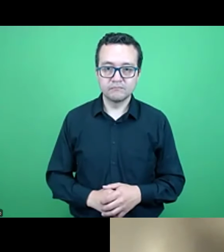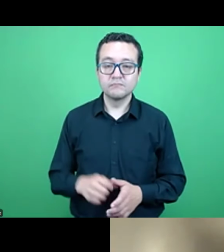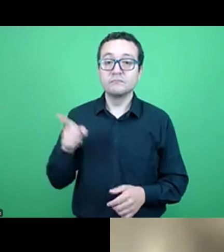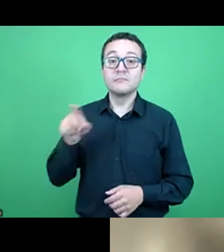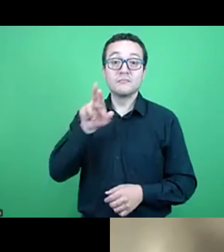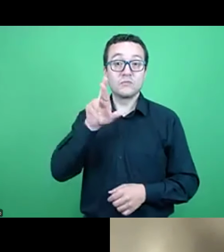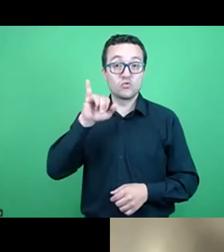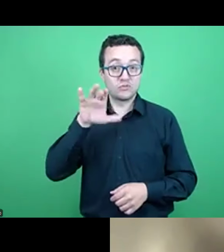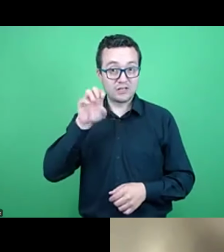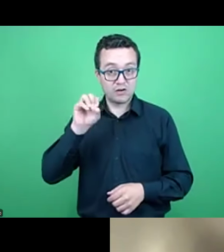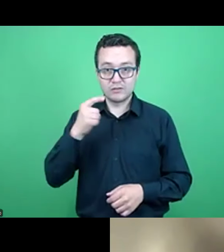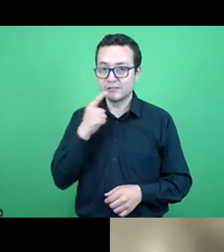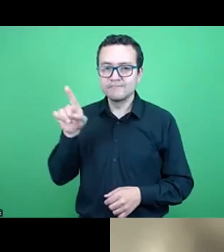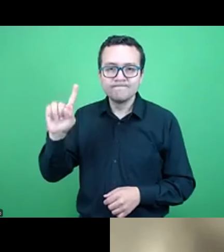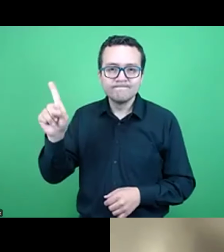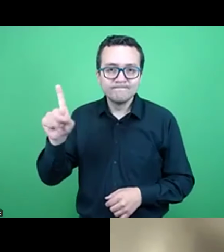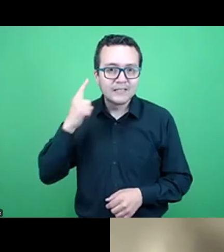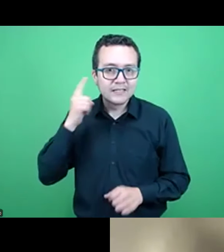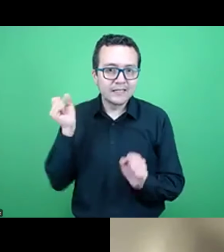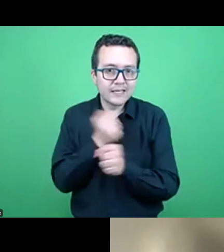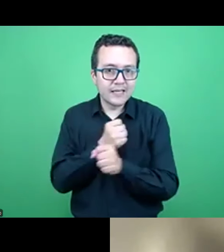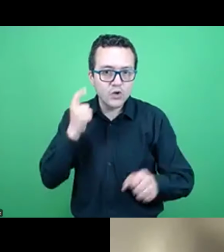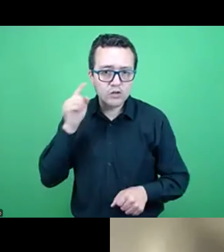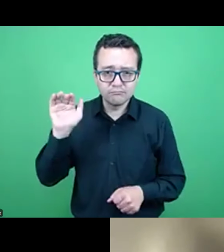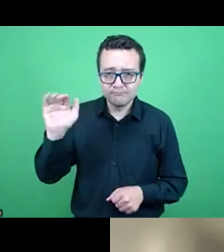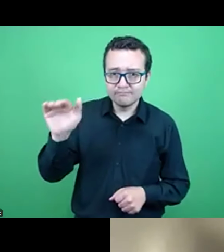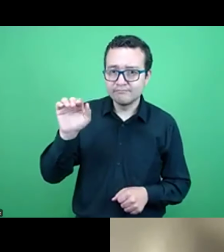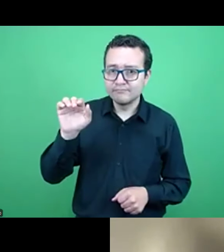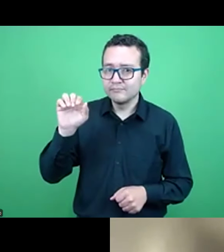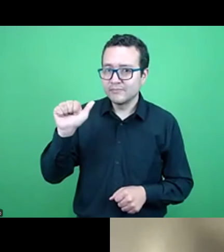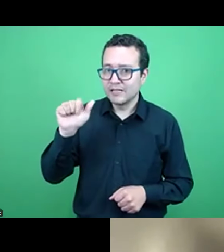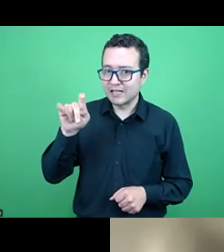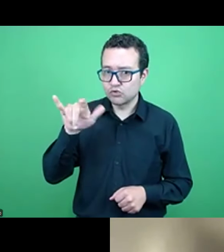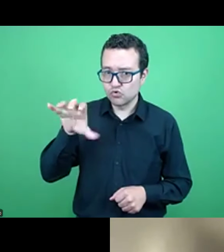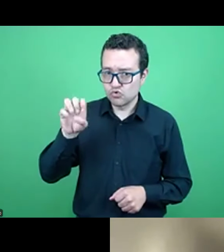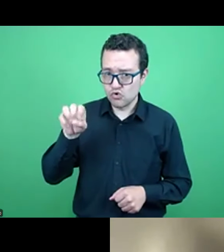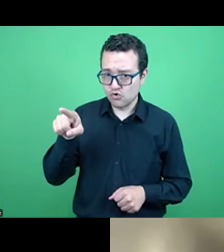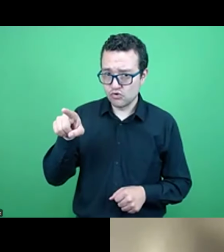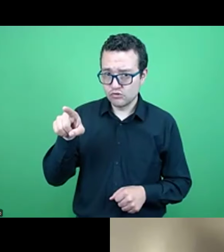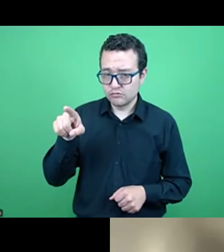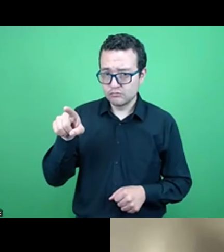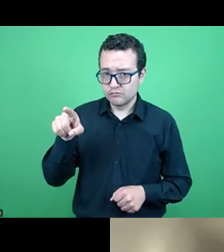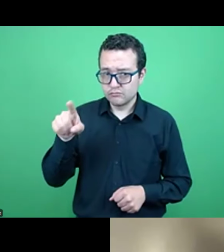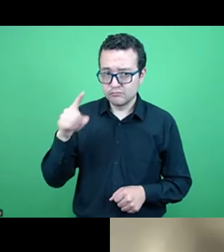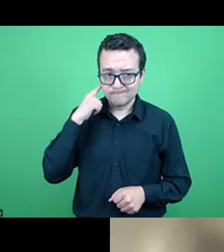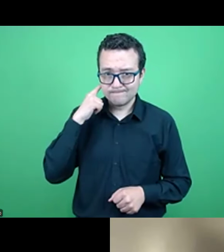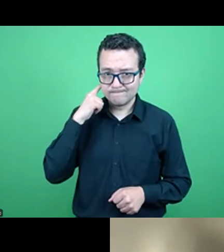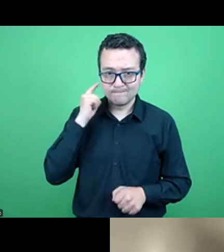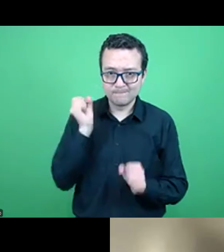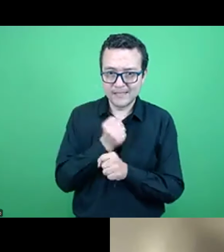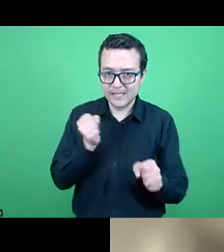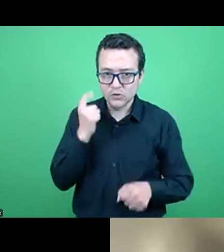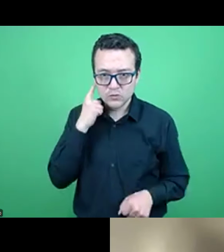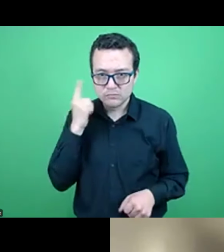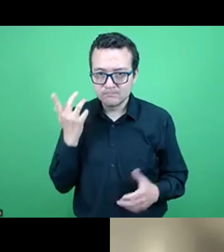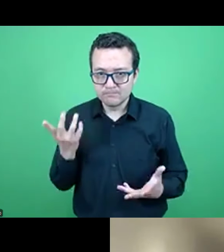cannot hear Antonio. I don't know if Antonio, me escuchas? We cannot hear you. I don't know if you